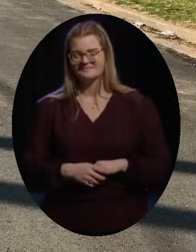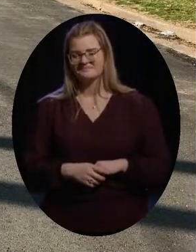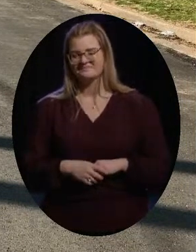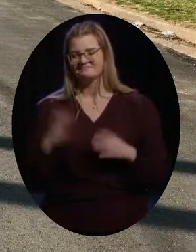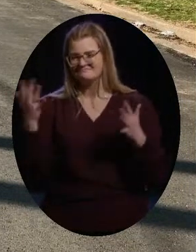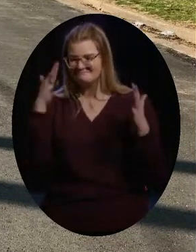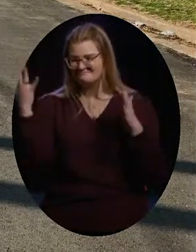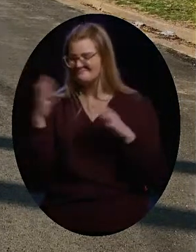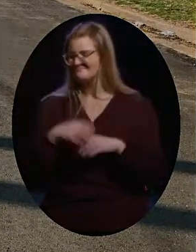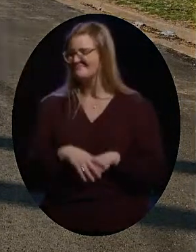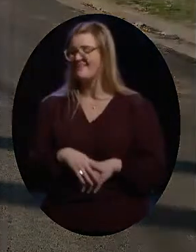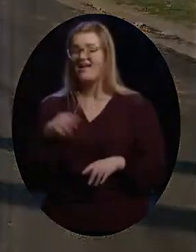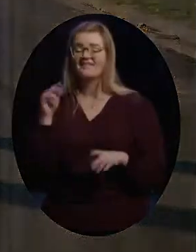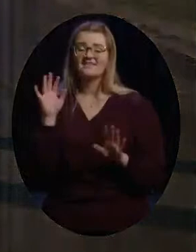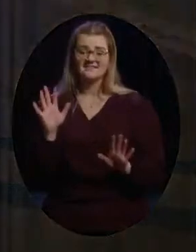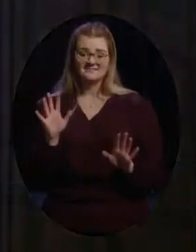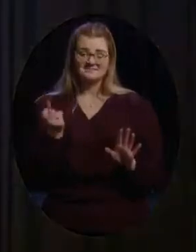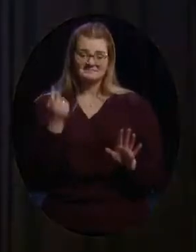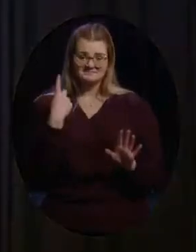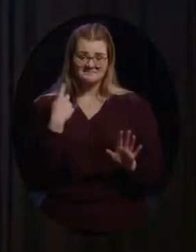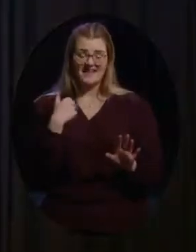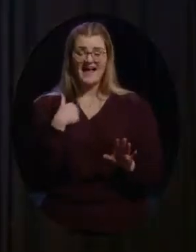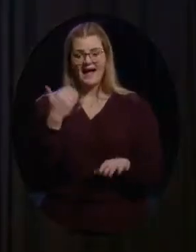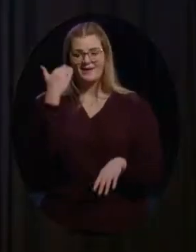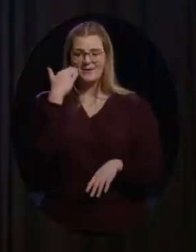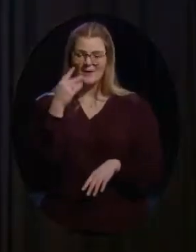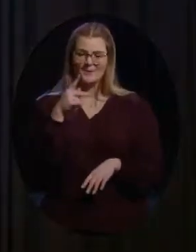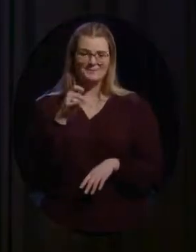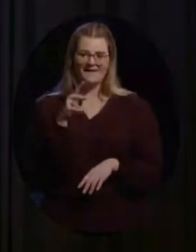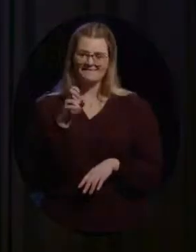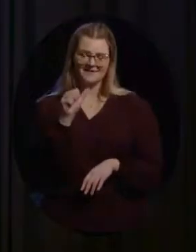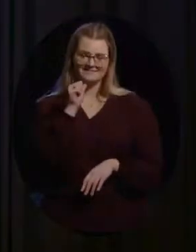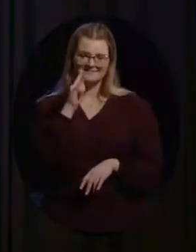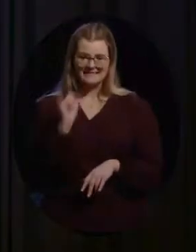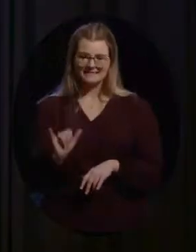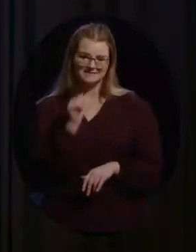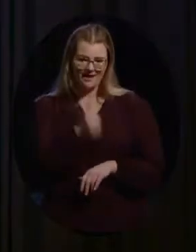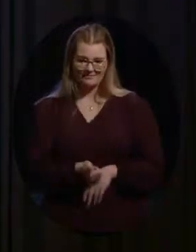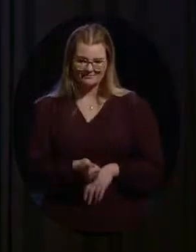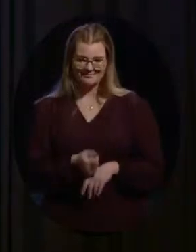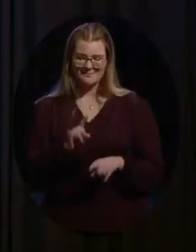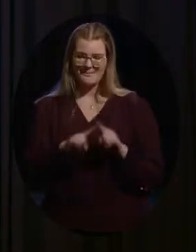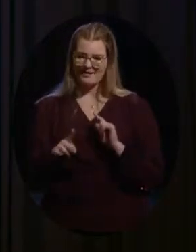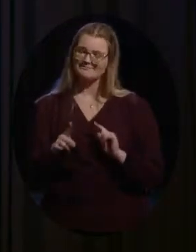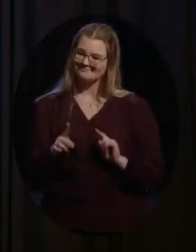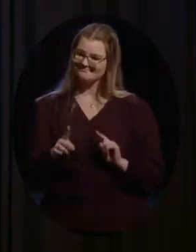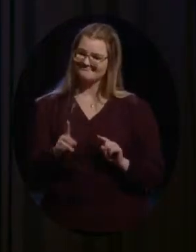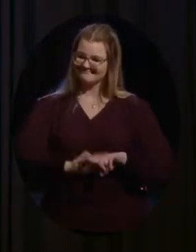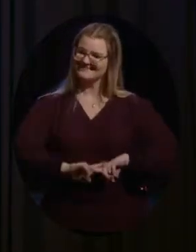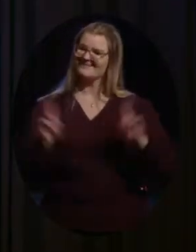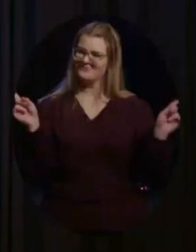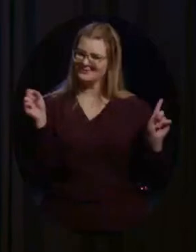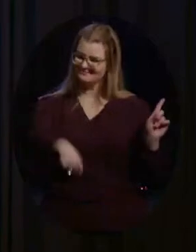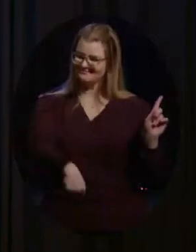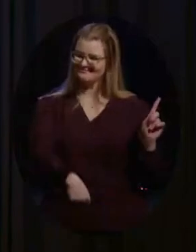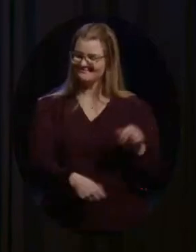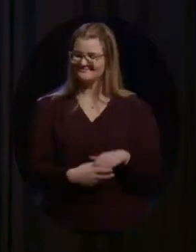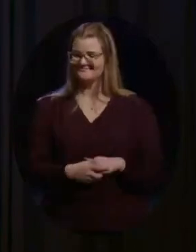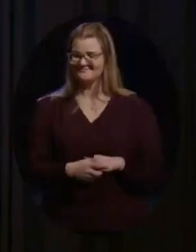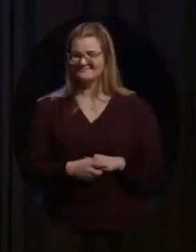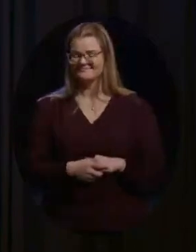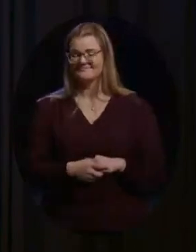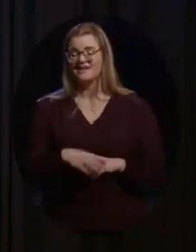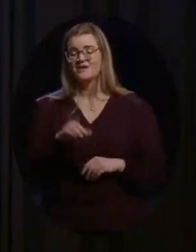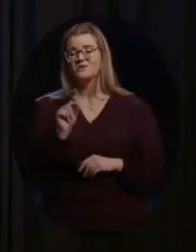Now look, I know paving isn't sexy, but it damn sure makes a difference.